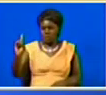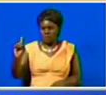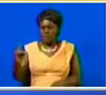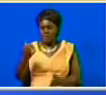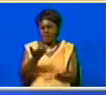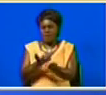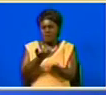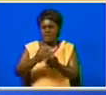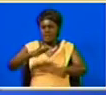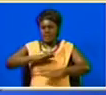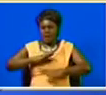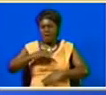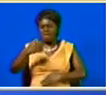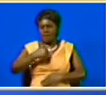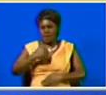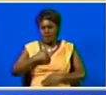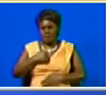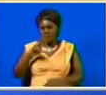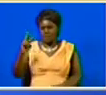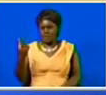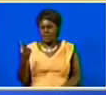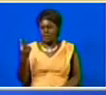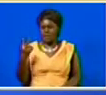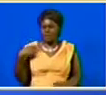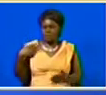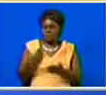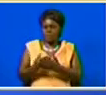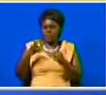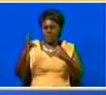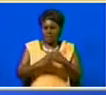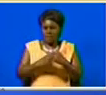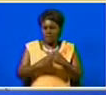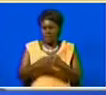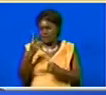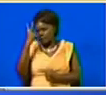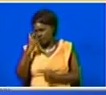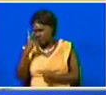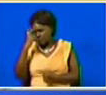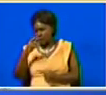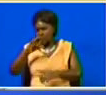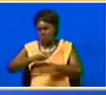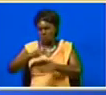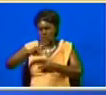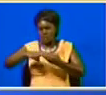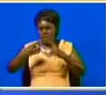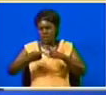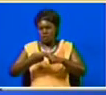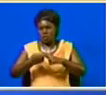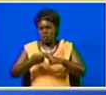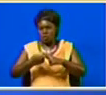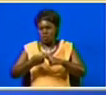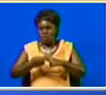a culpability of the second to the eighth accused person in relation to count